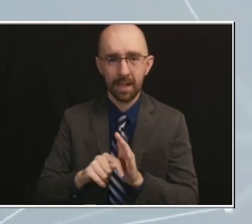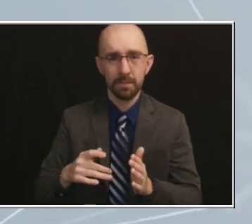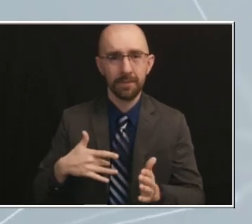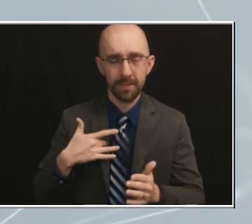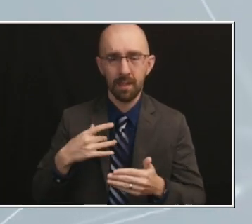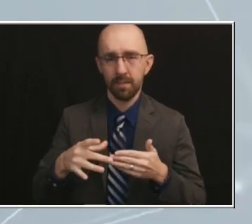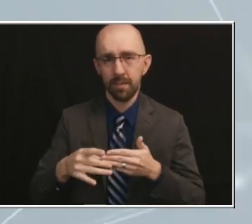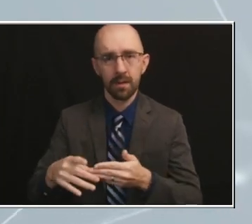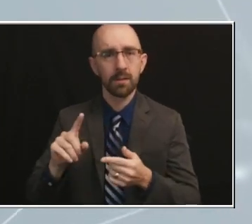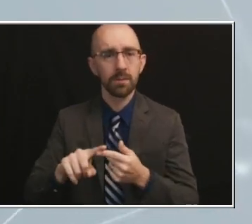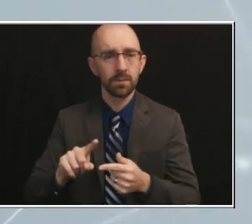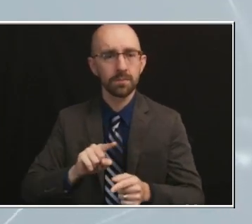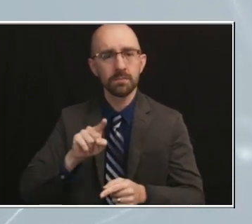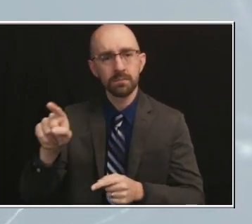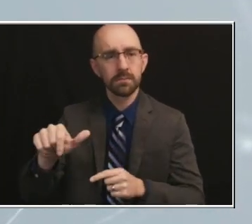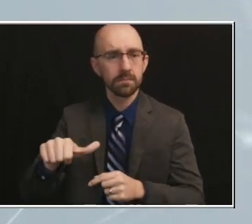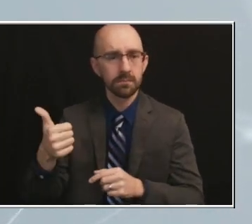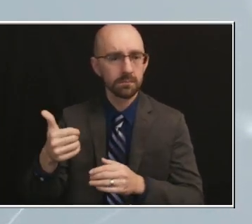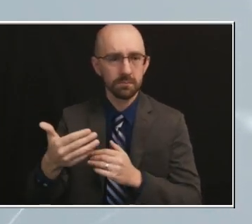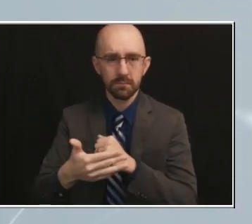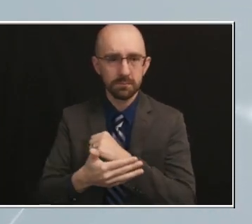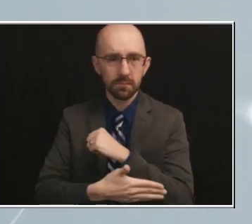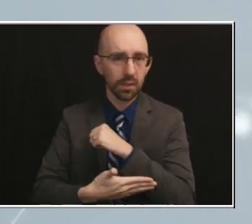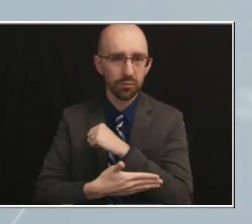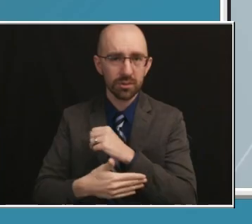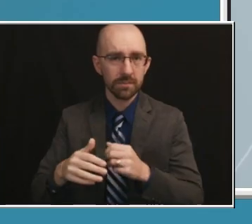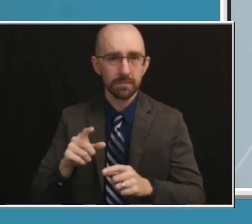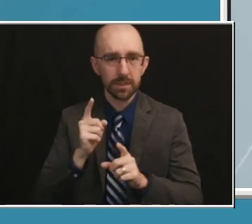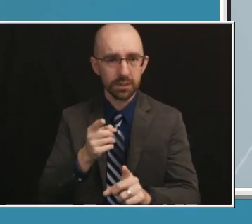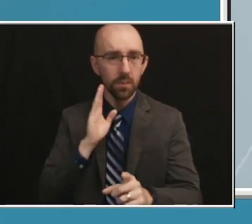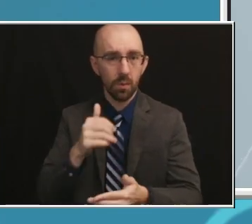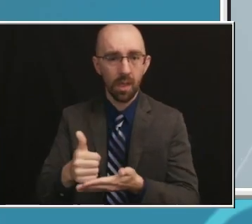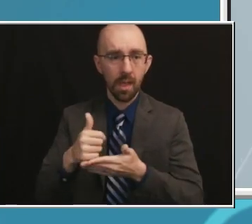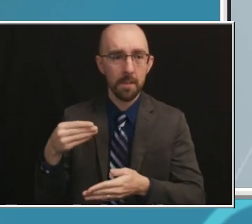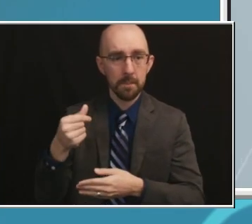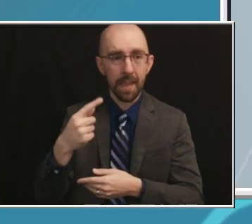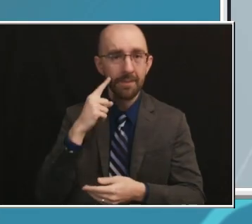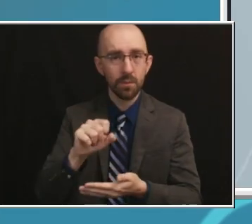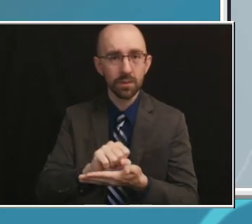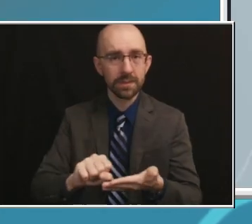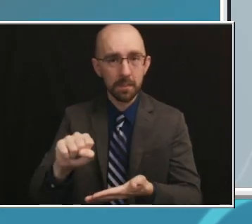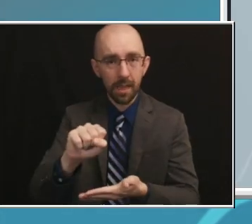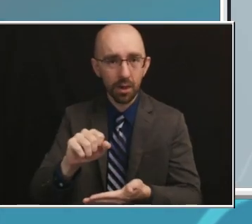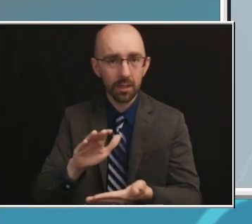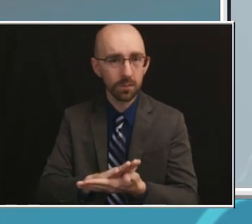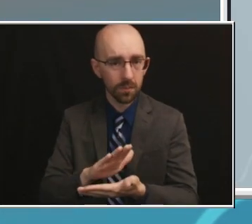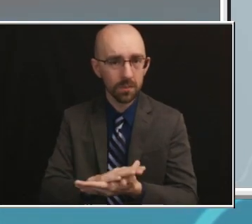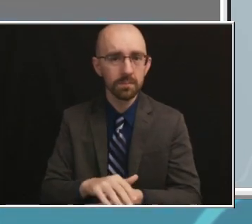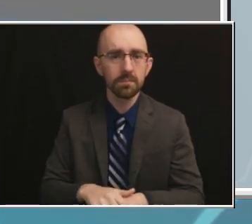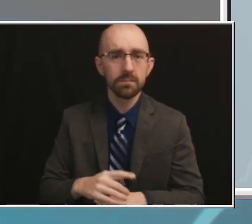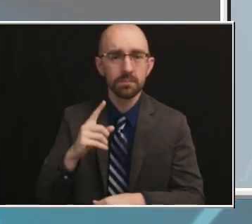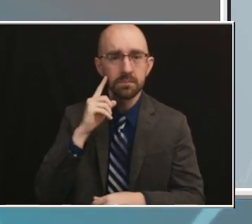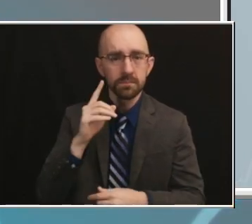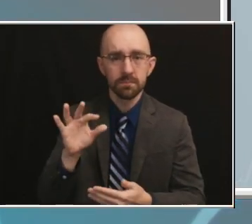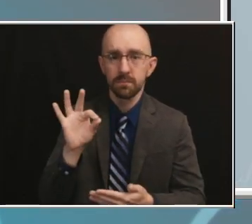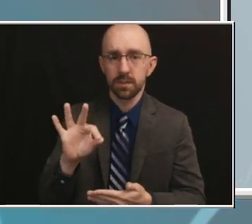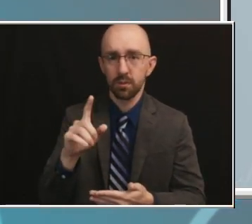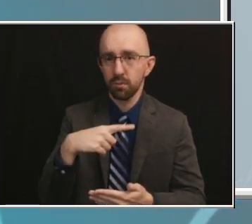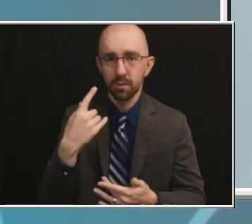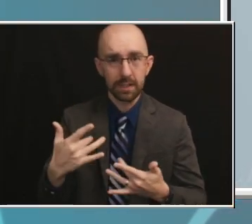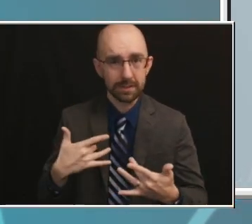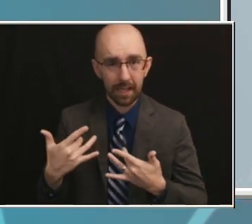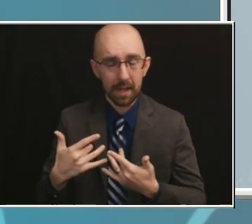to overseas missions, and they were going to help pay for seminary, and thought the ministry looked exciting,